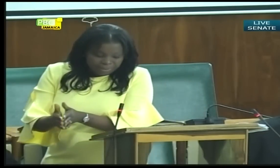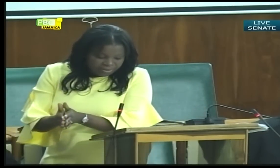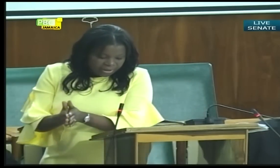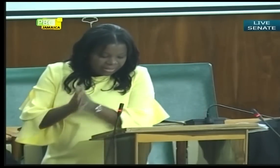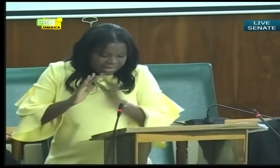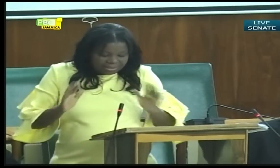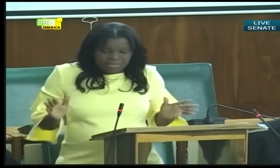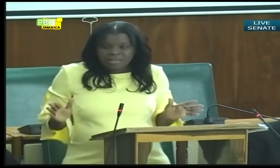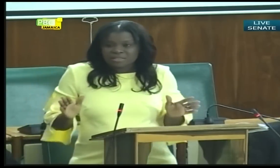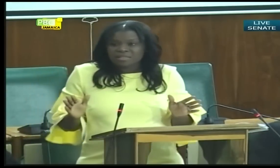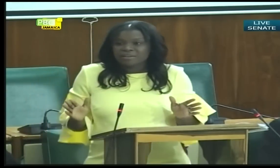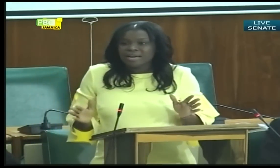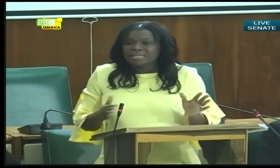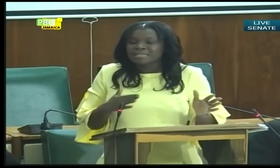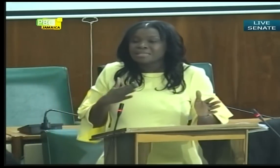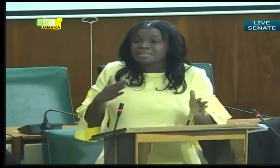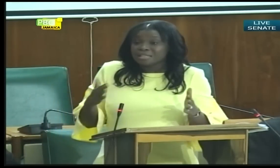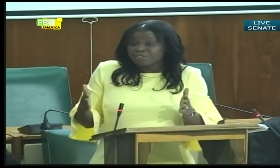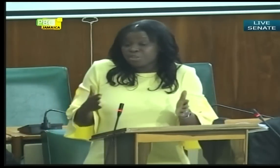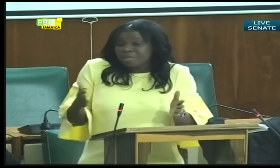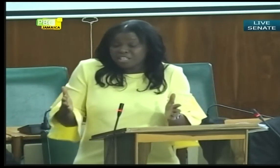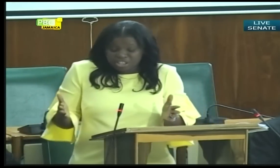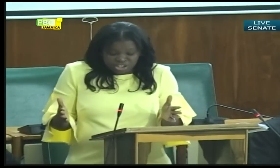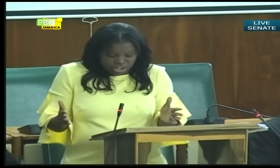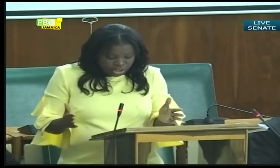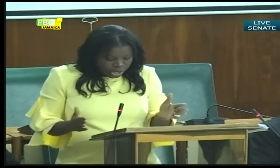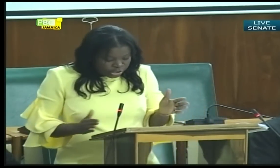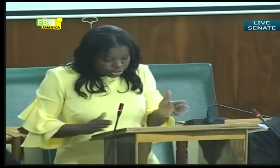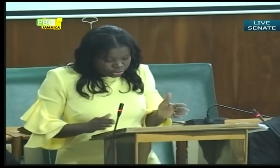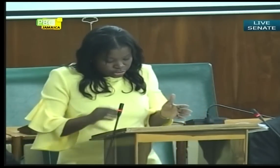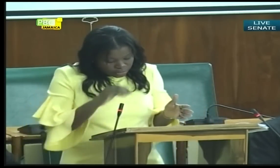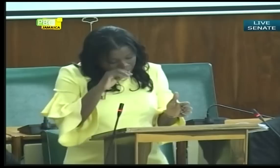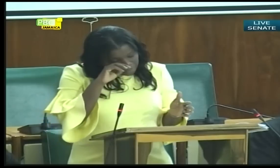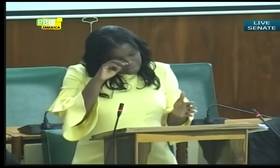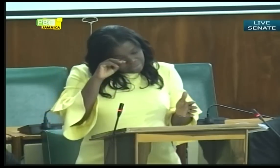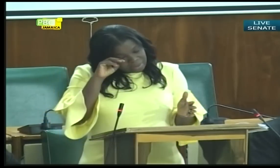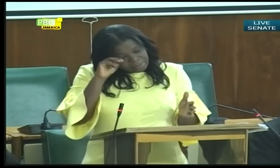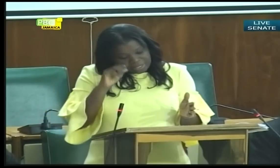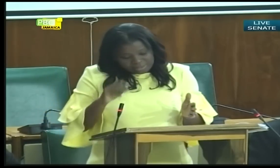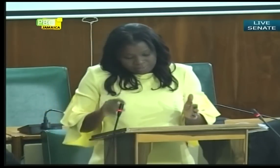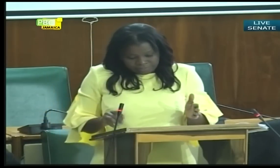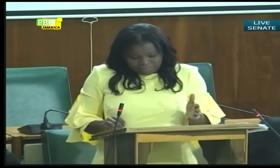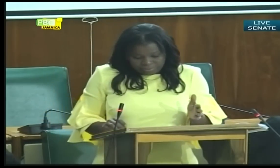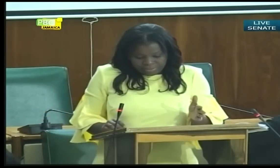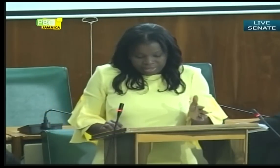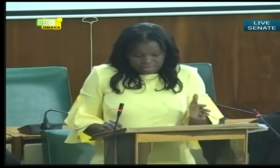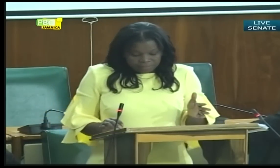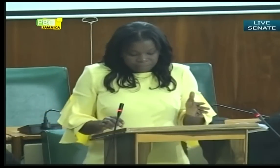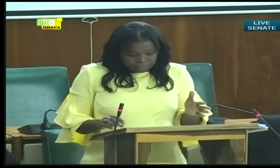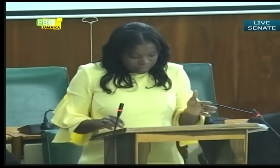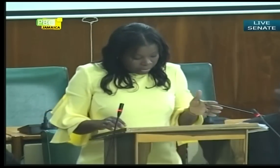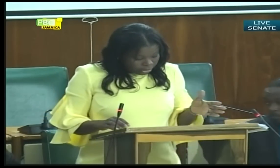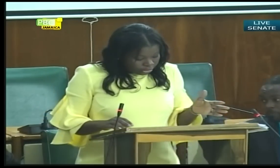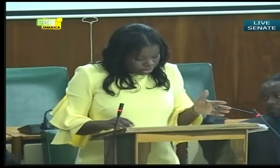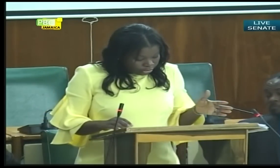minimum period? That is not clear, and it is left to speculation. So I would recommend that